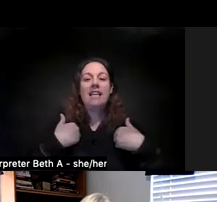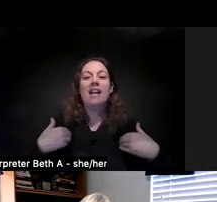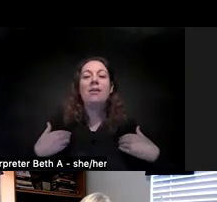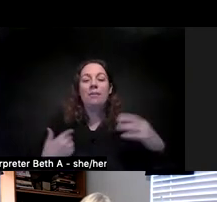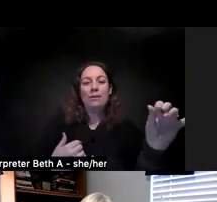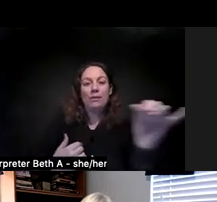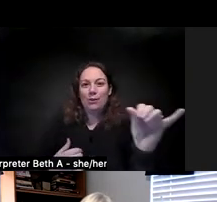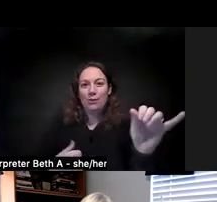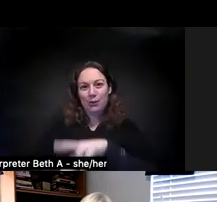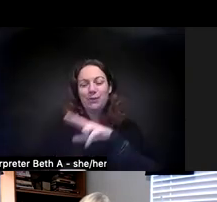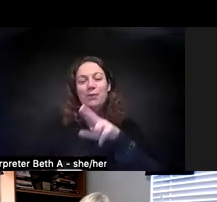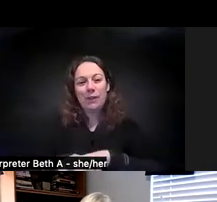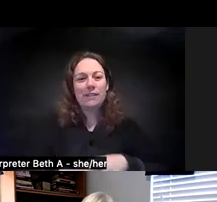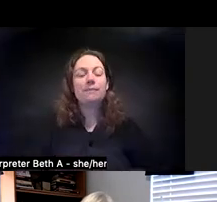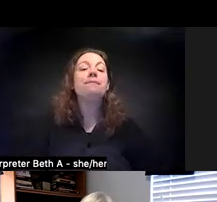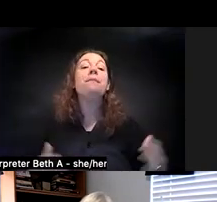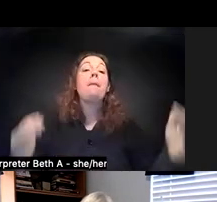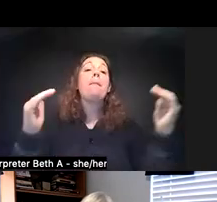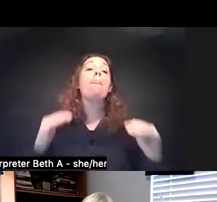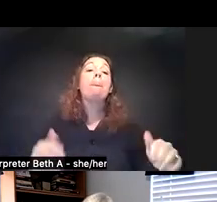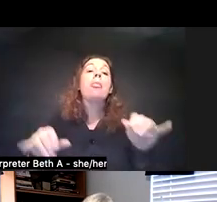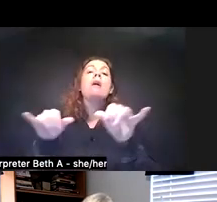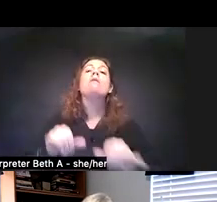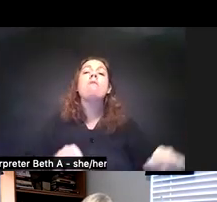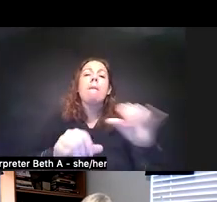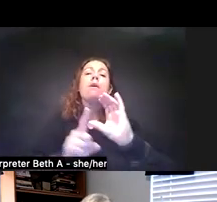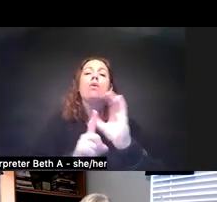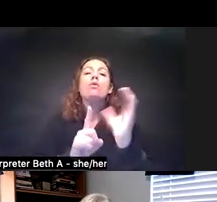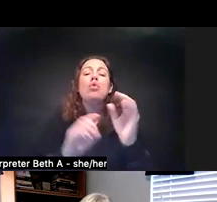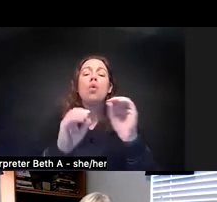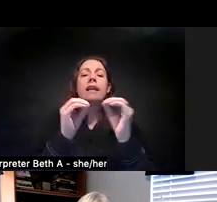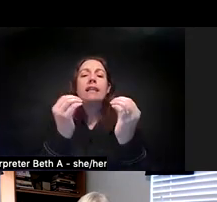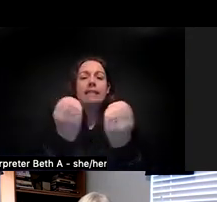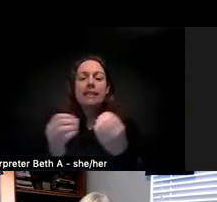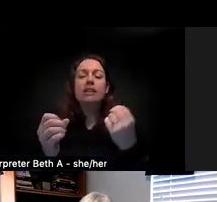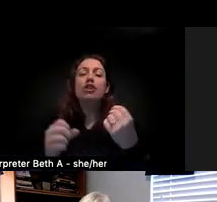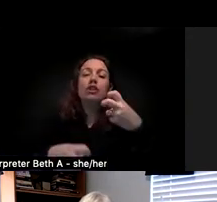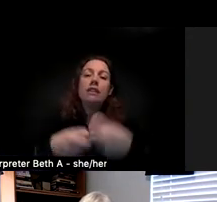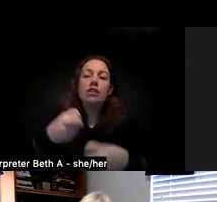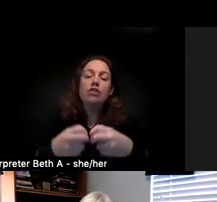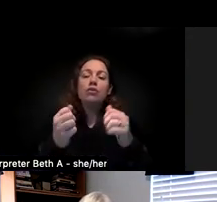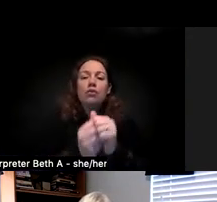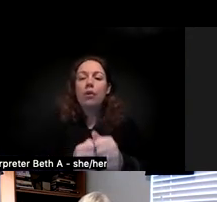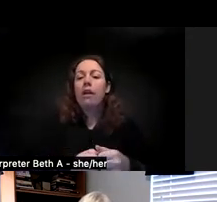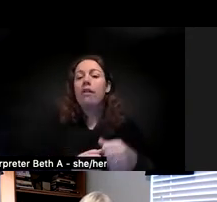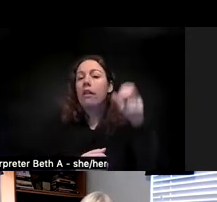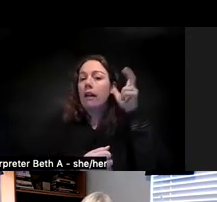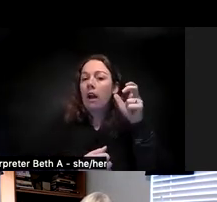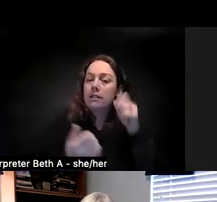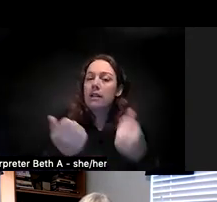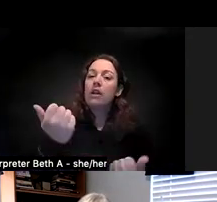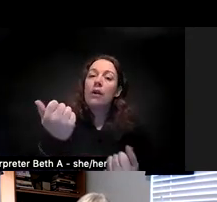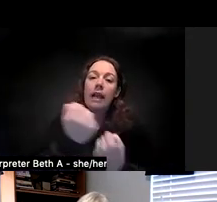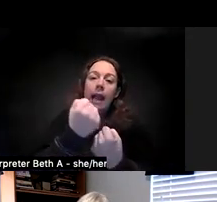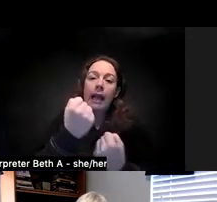Common cultural organization issues with auxiliary aids and services. You can see the image on the right is a